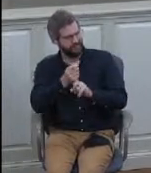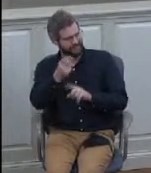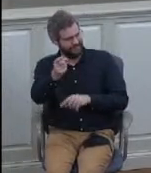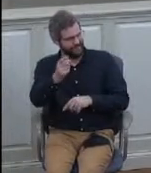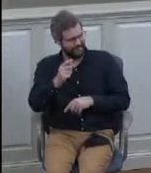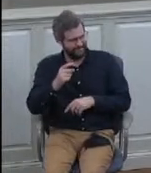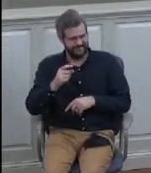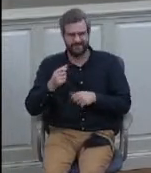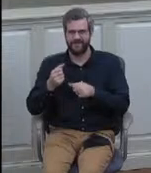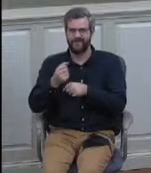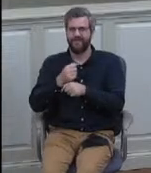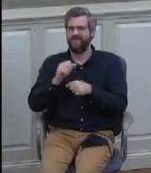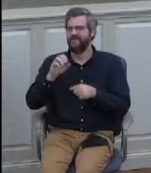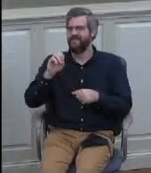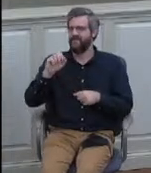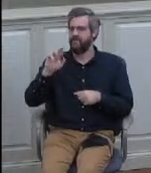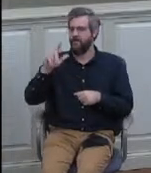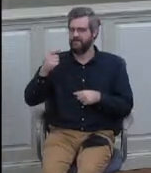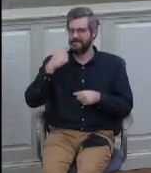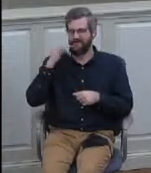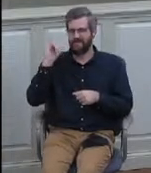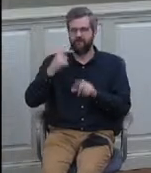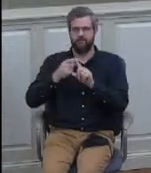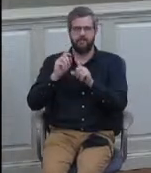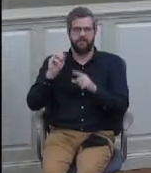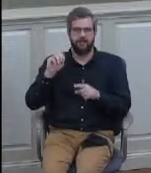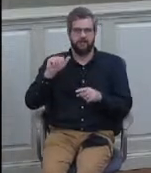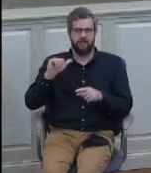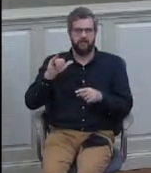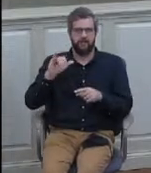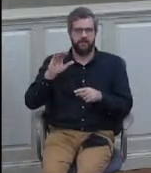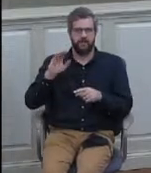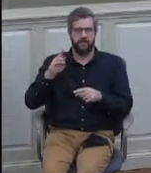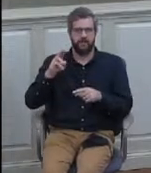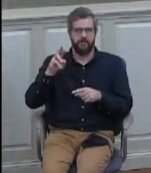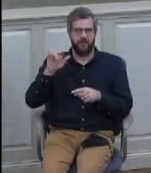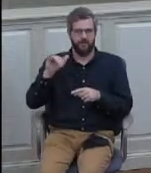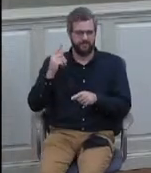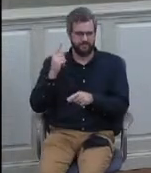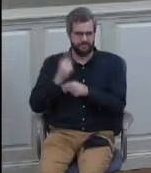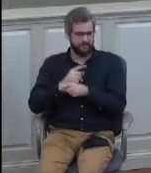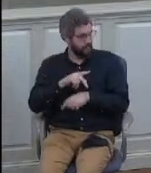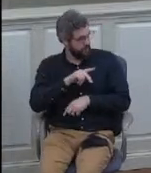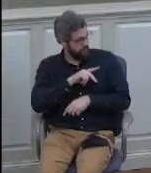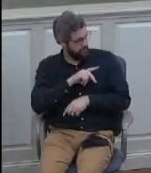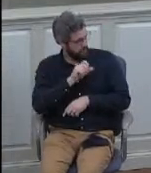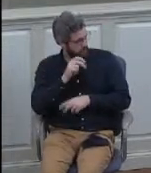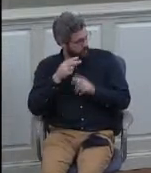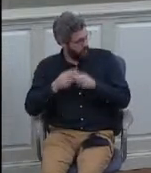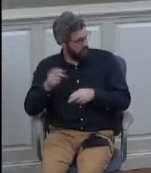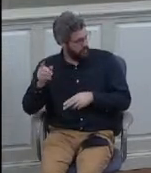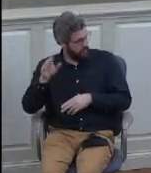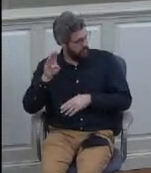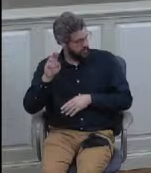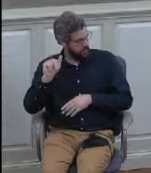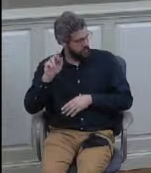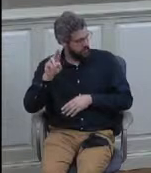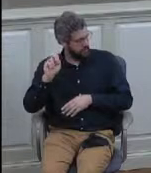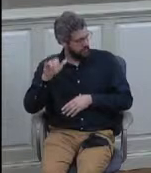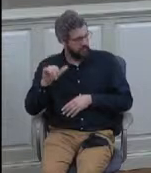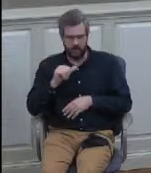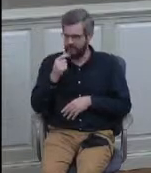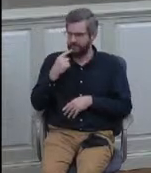That's a classic Mayberry move right there. Are you calling him Barney? I don't know. I didn't say that.